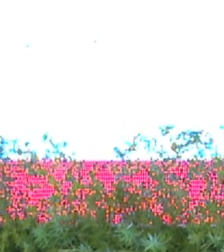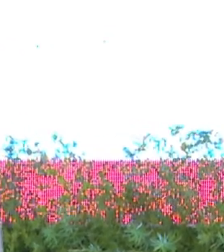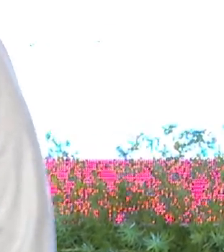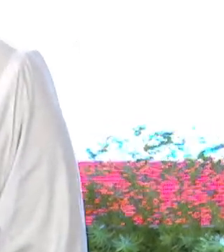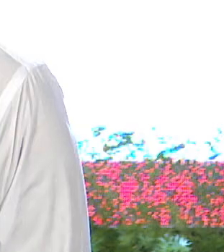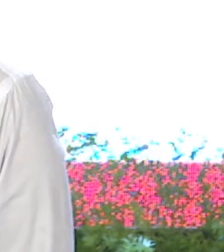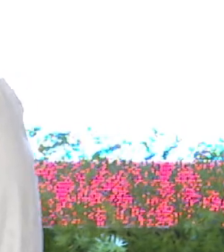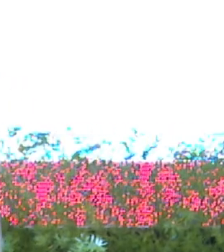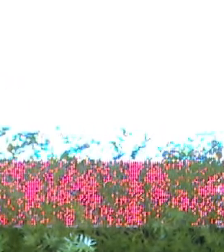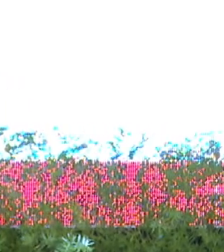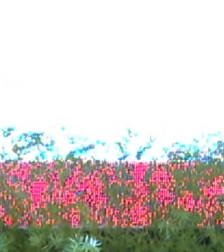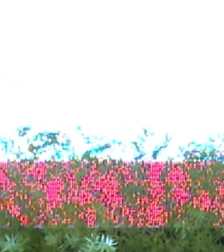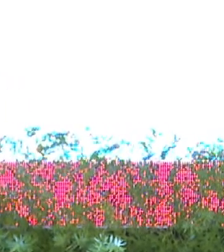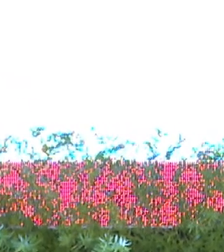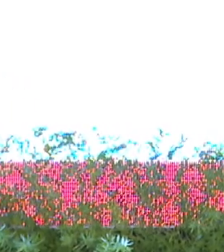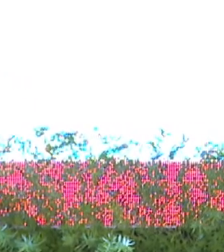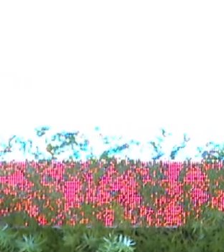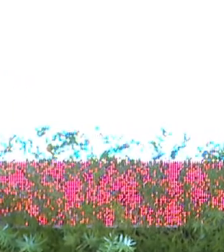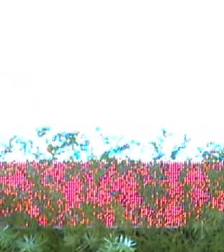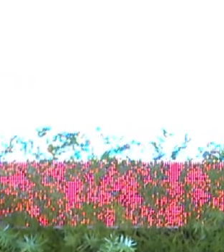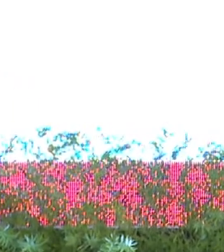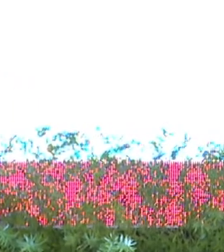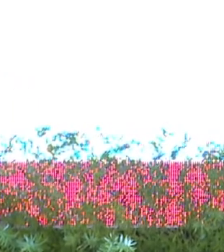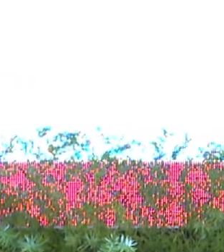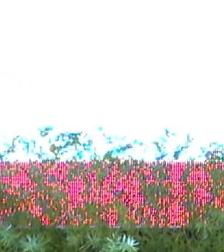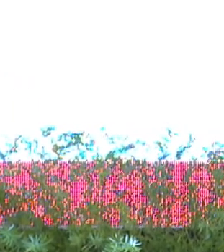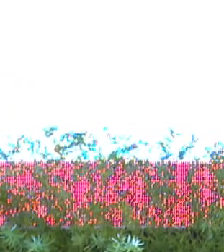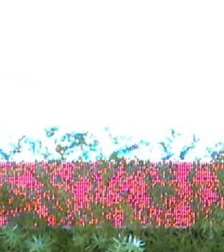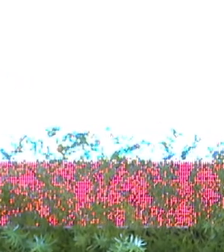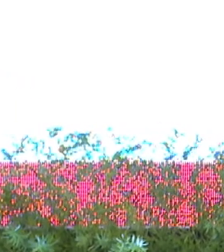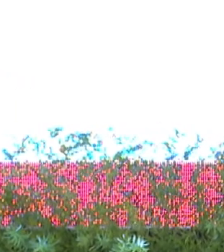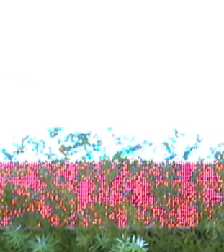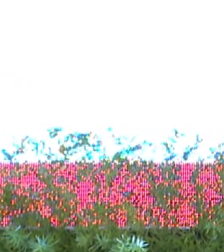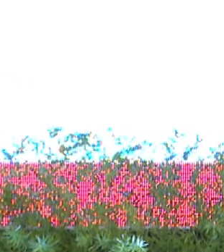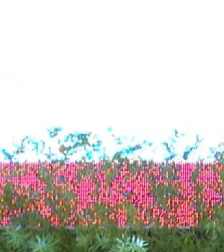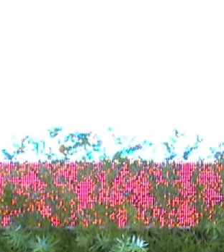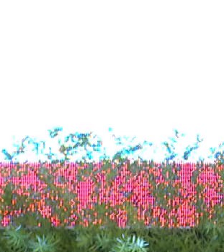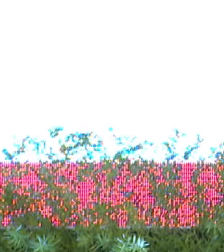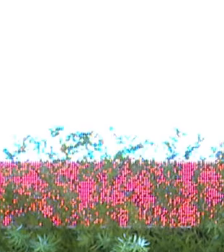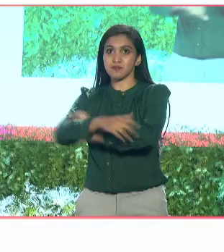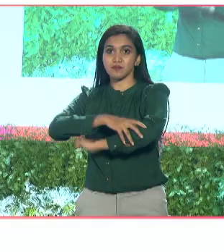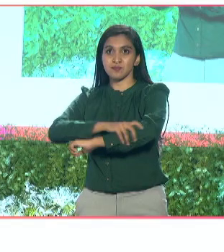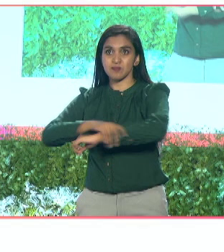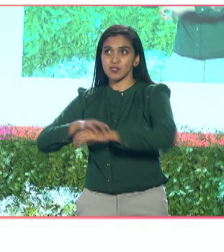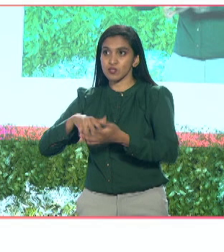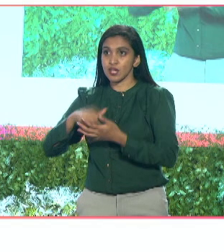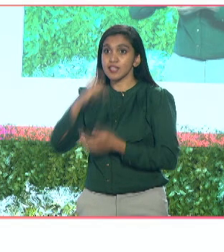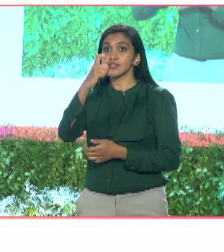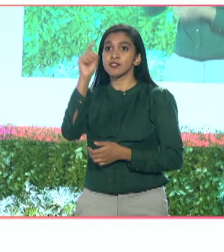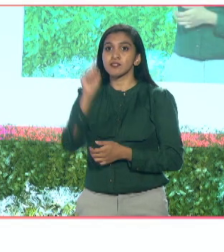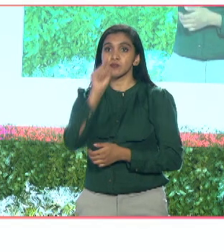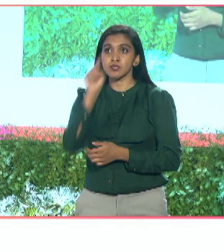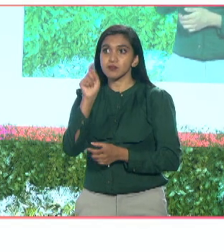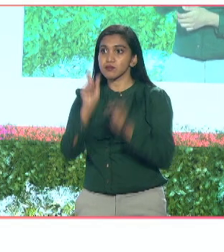1 million people in this world lost both their upper limbs, and almost 7% of the population